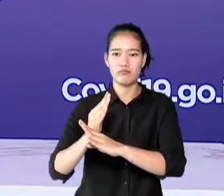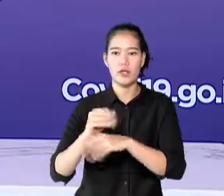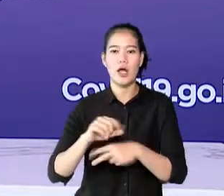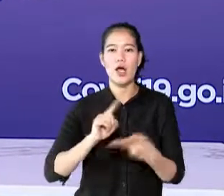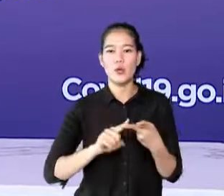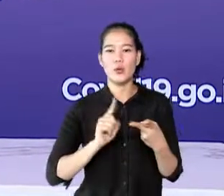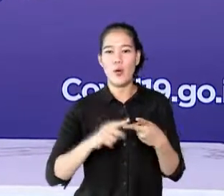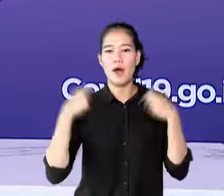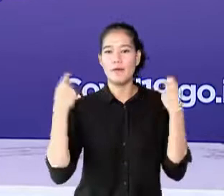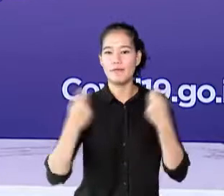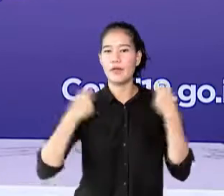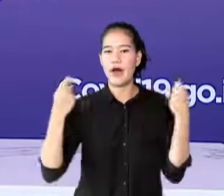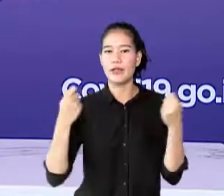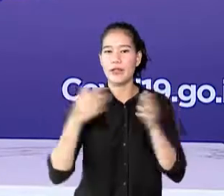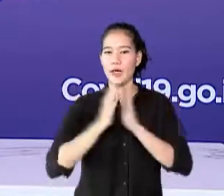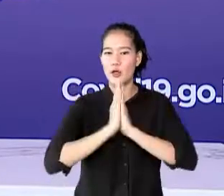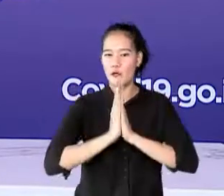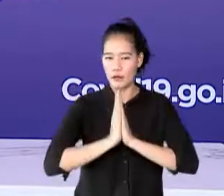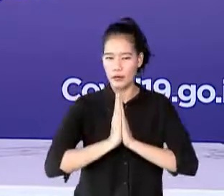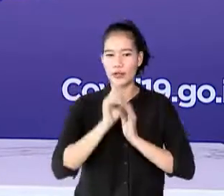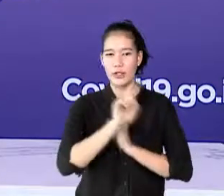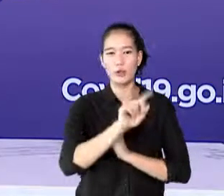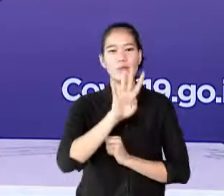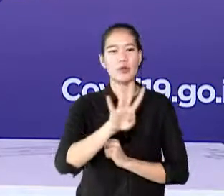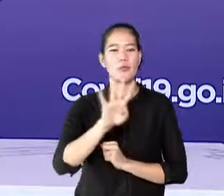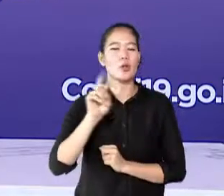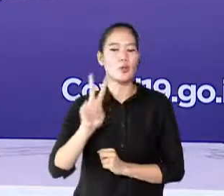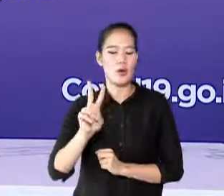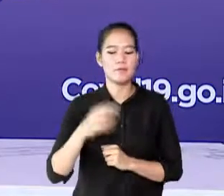the celebrations of the Idul Fitri in 2021.